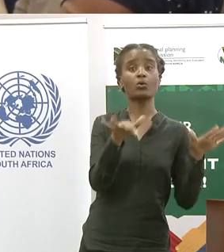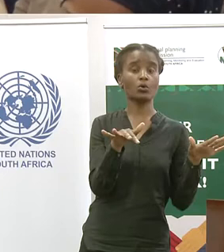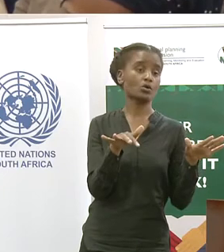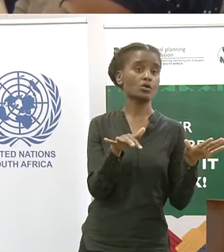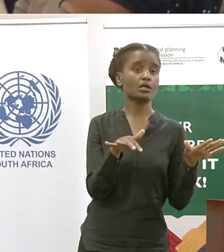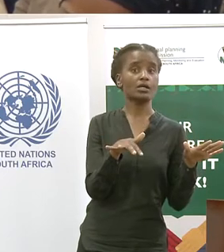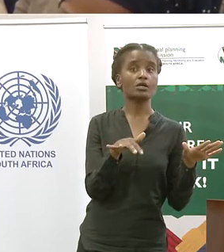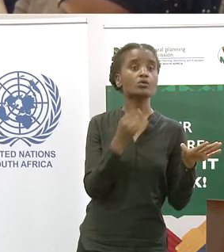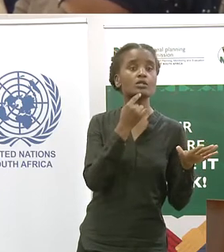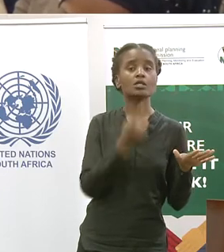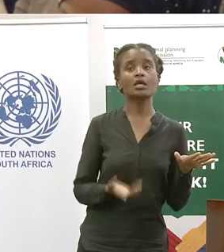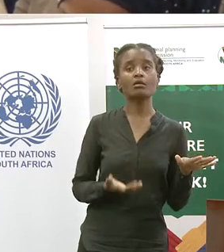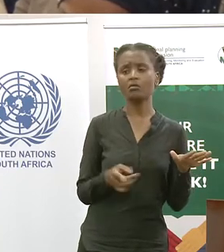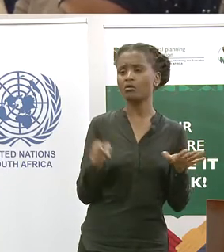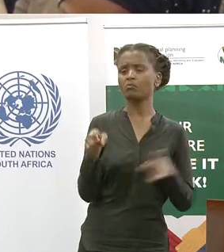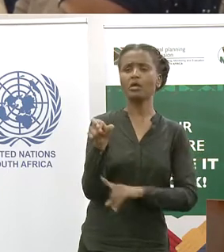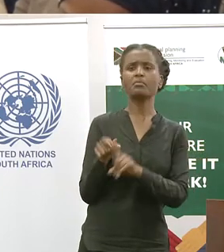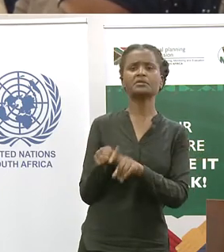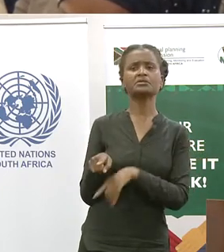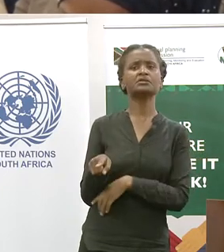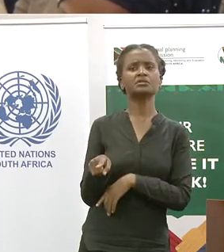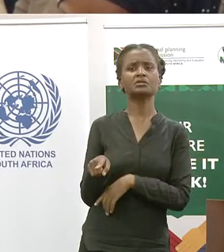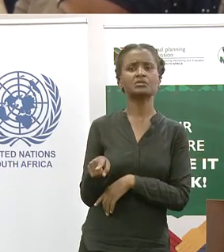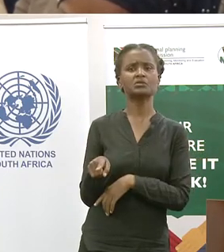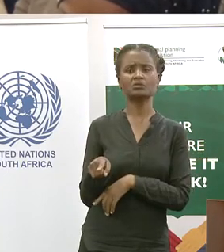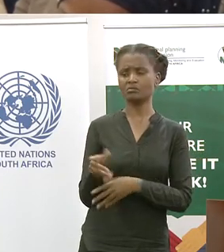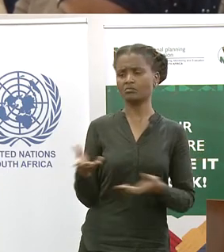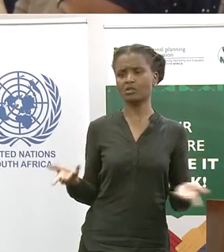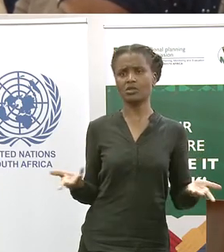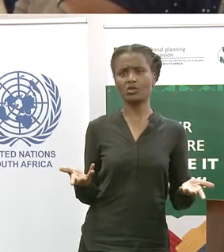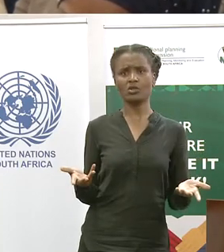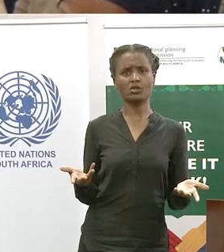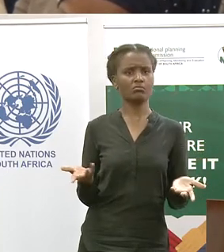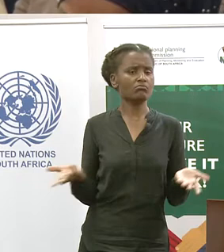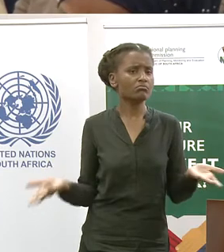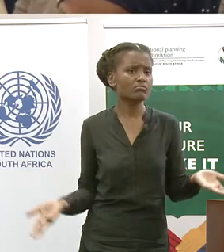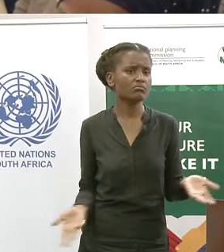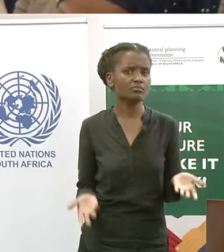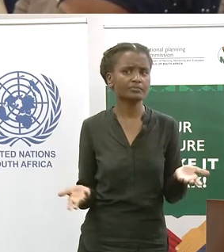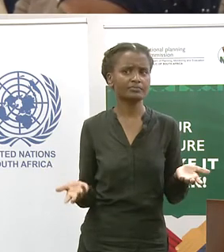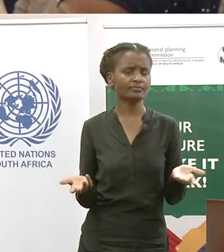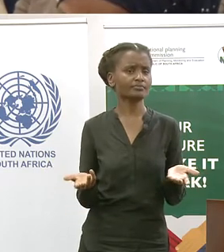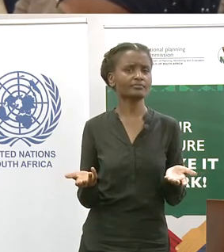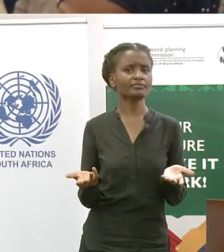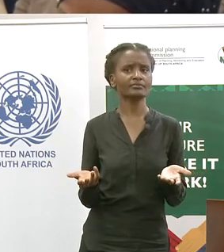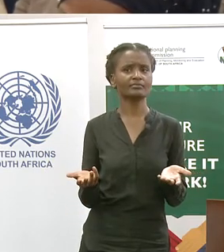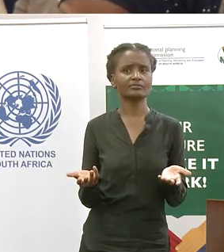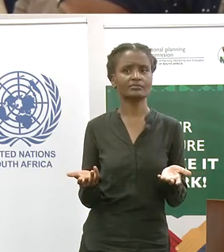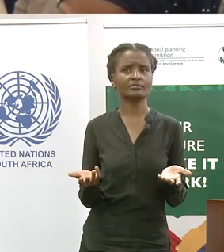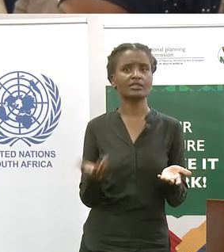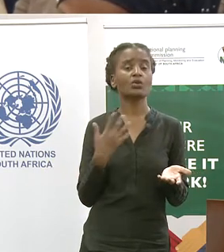that that person is getting punished. And then we